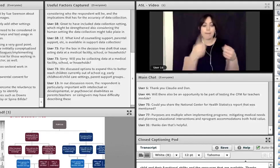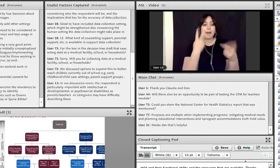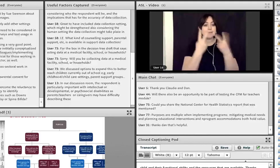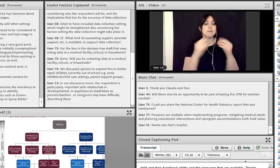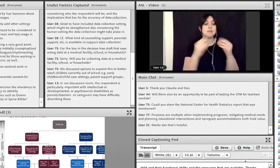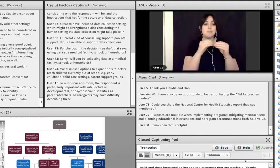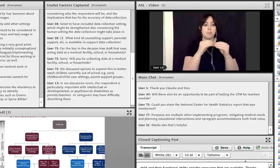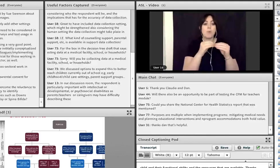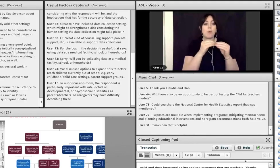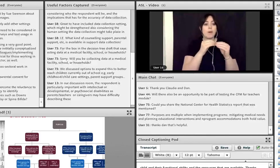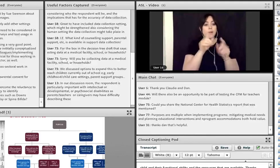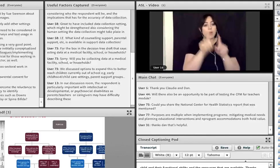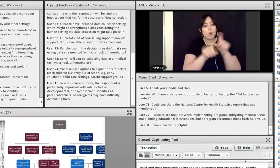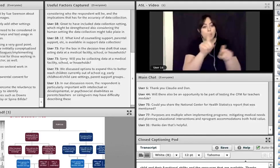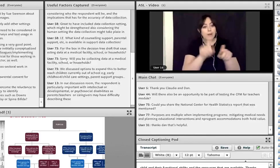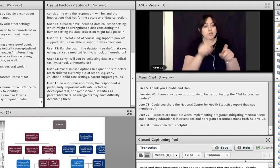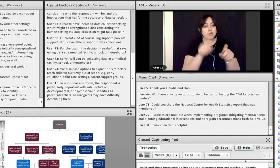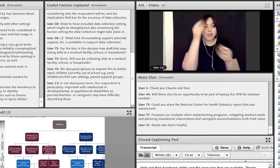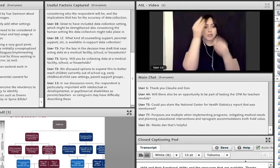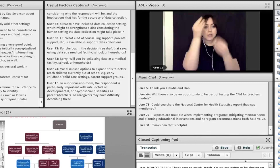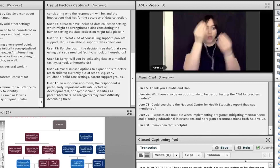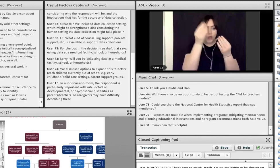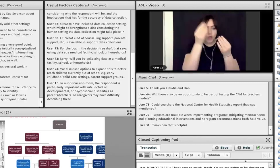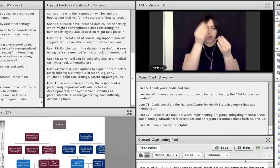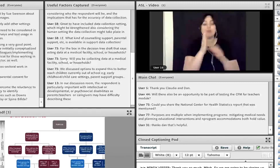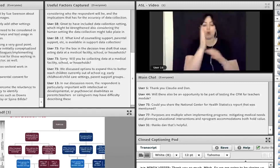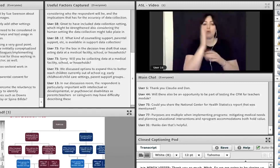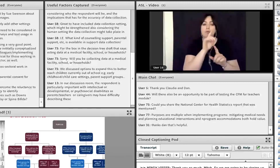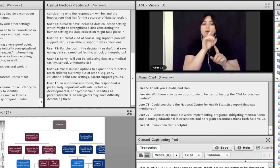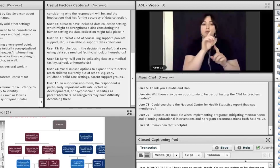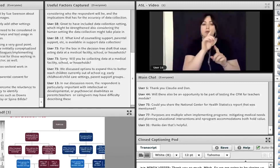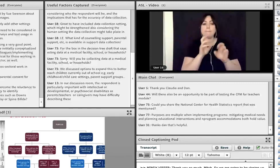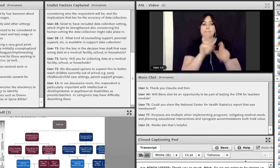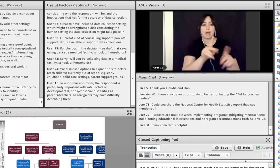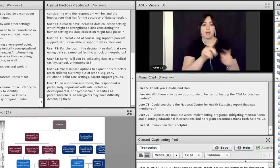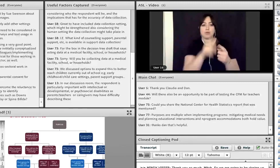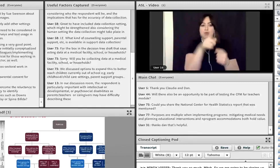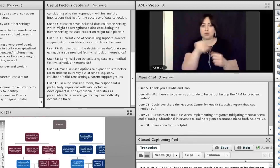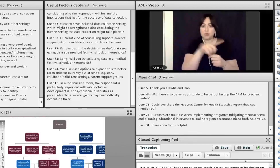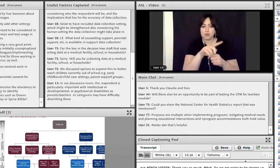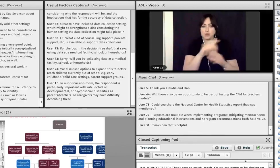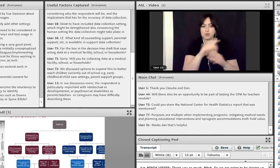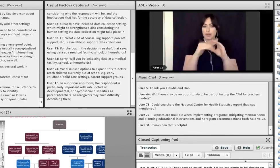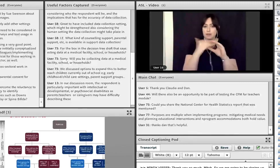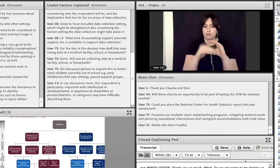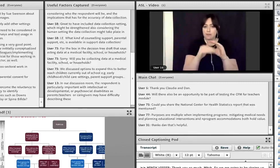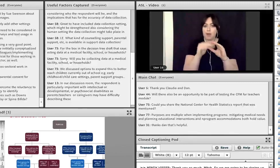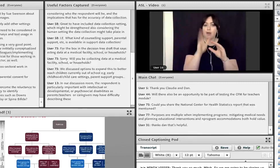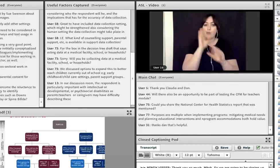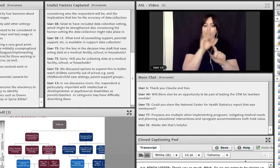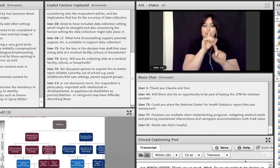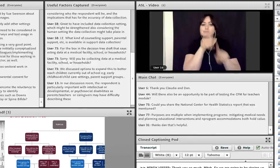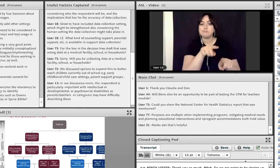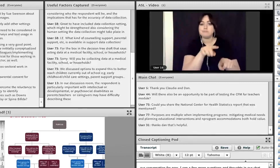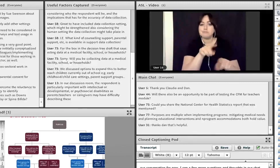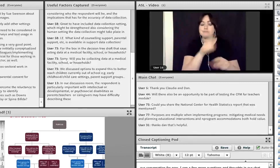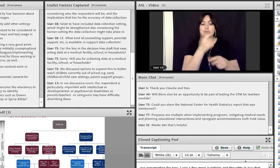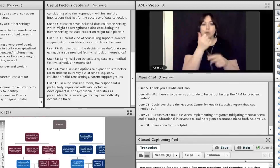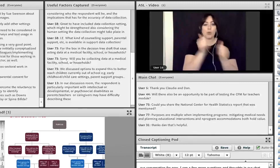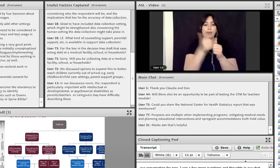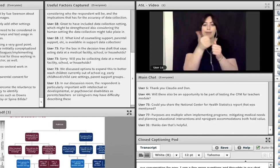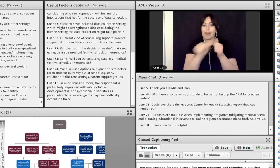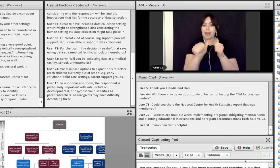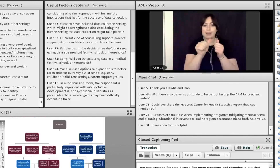and thoughts in our chat box. We will certainly get back to you by email with any information that you may be